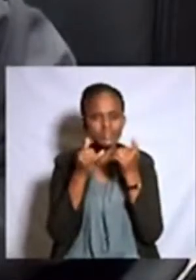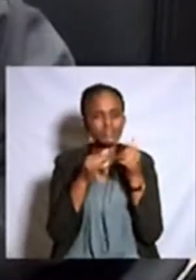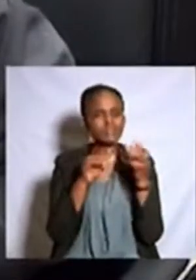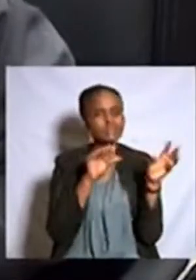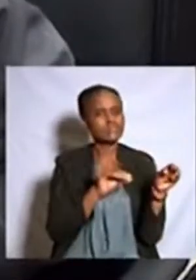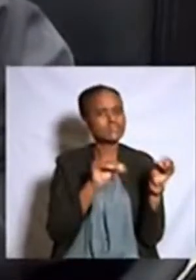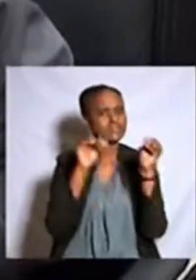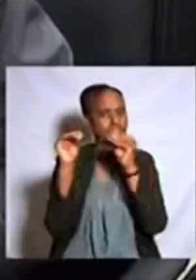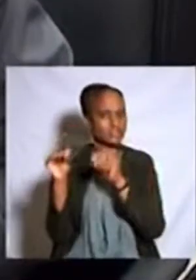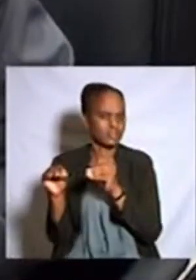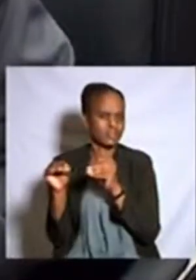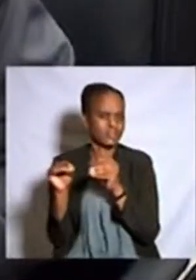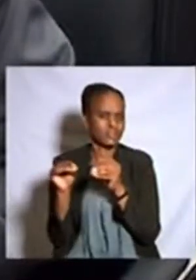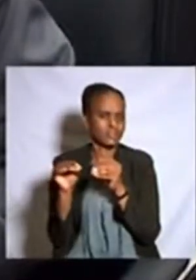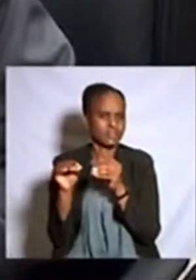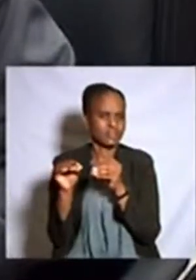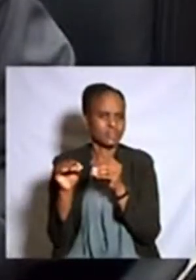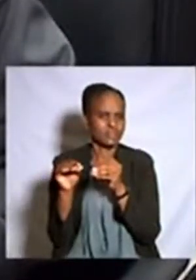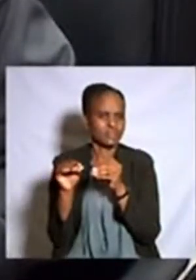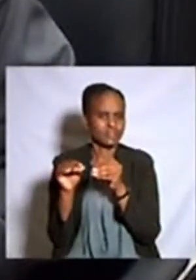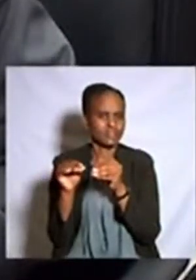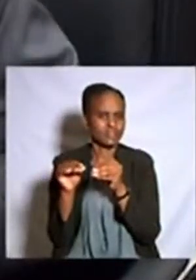migration.